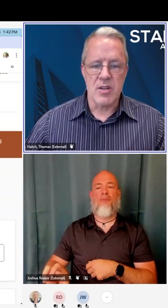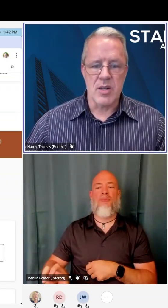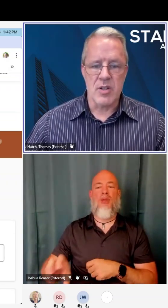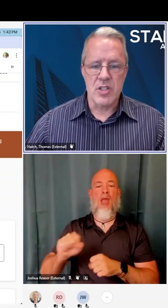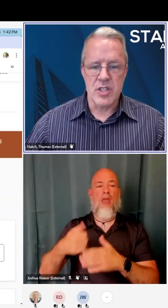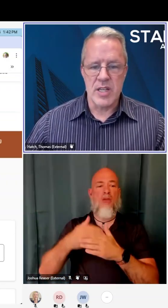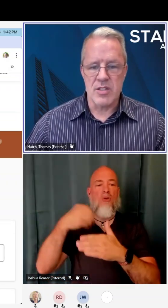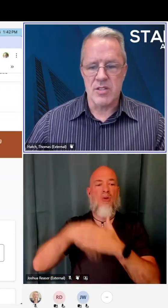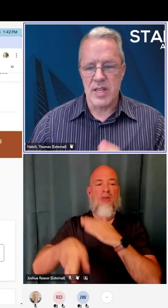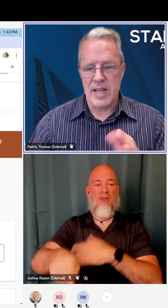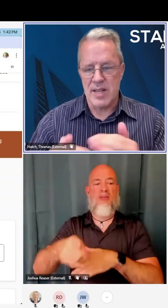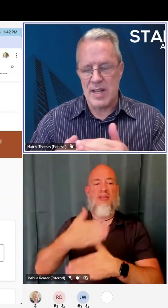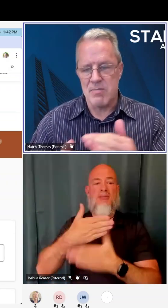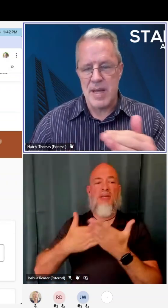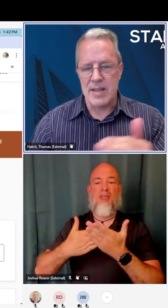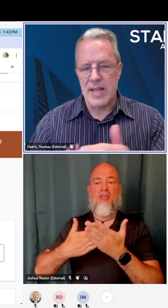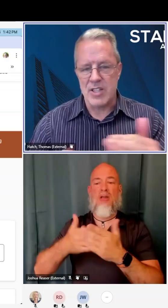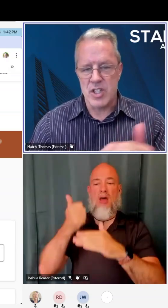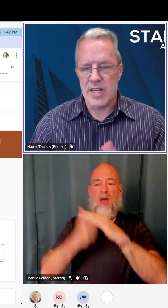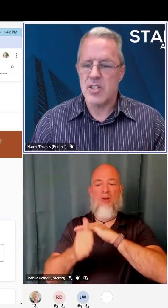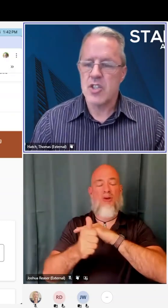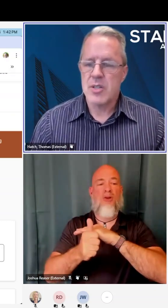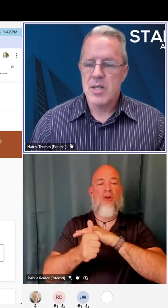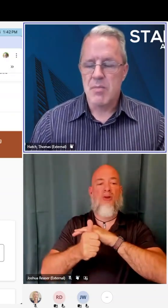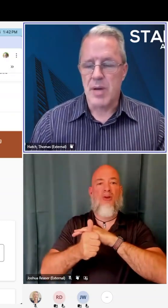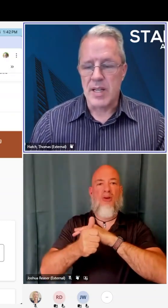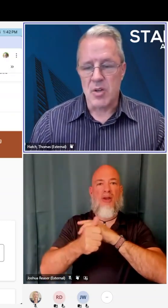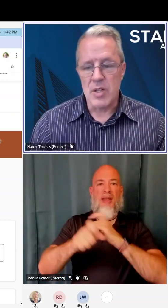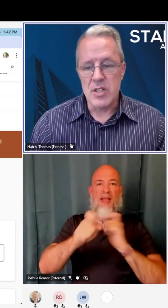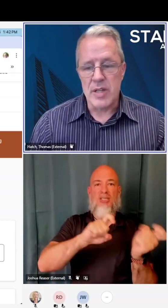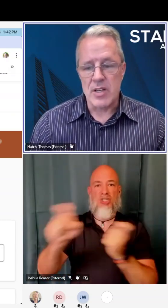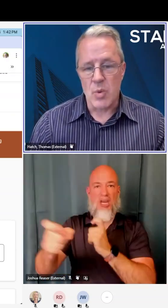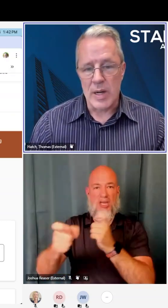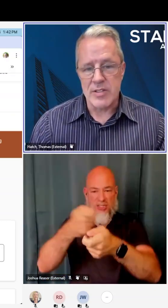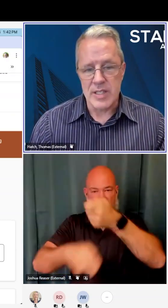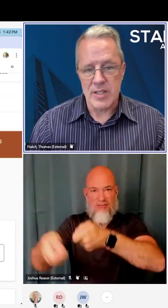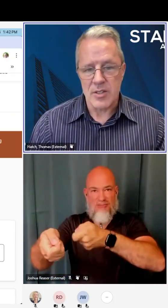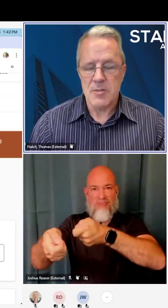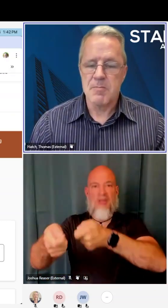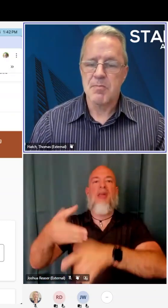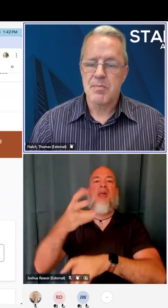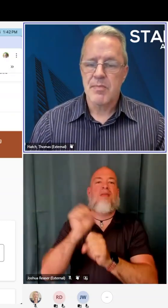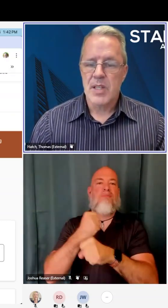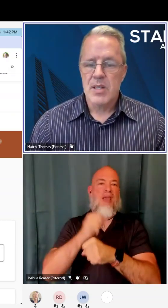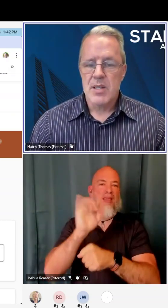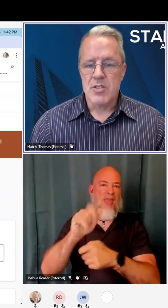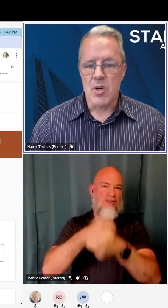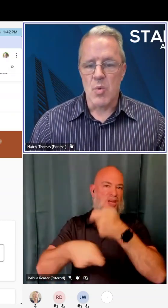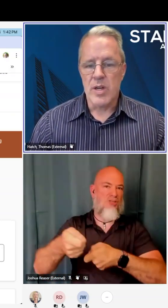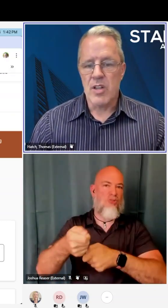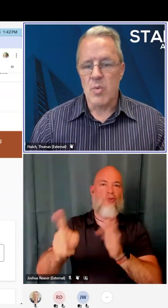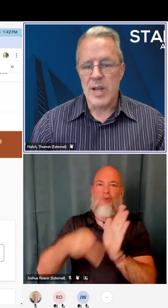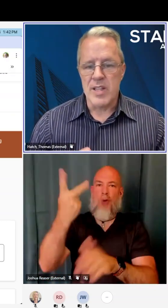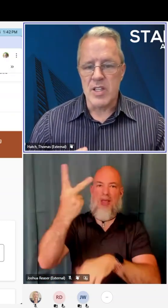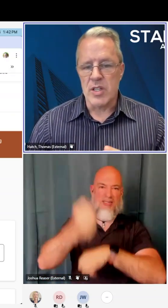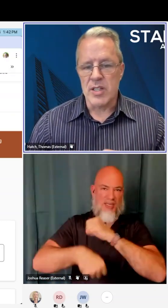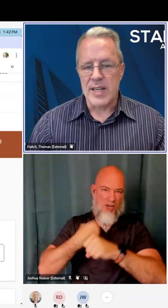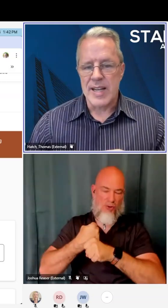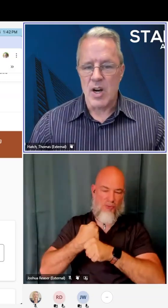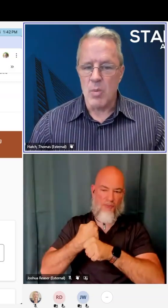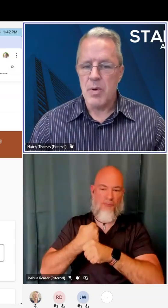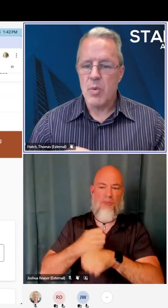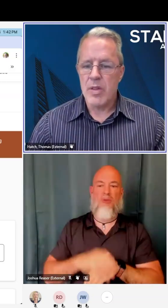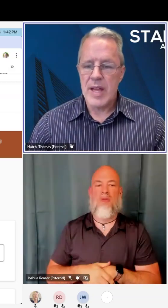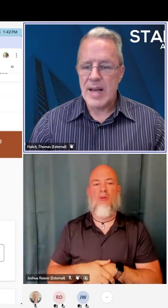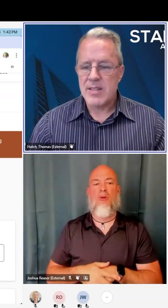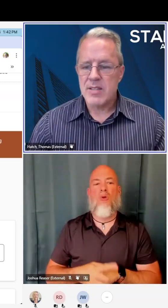section here under exchanges and make that change. But I can only do that twice a year. So one other way that you can kind